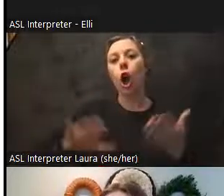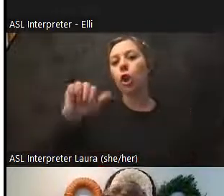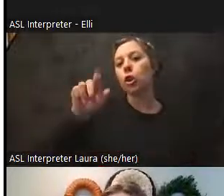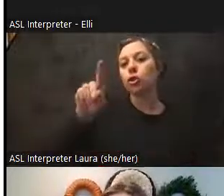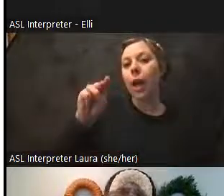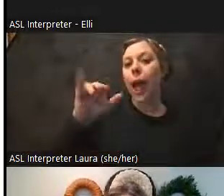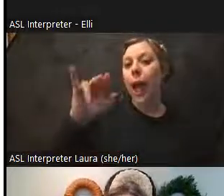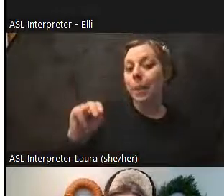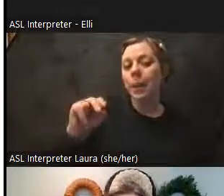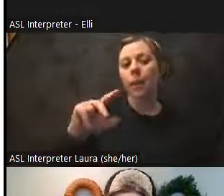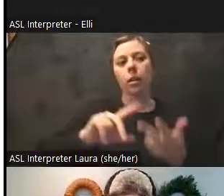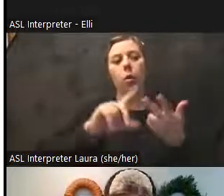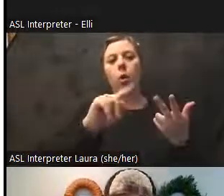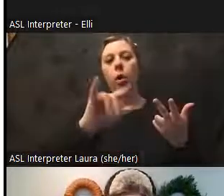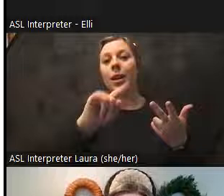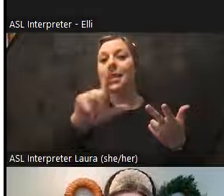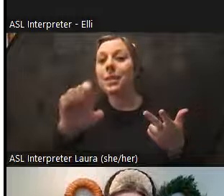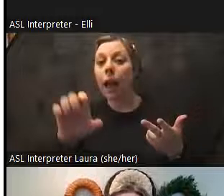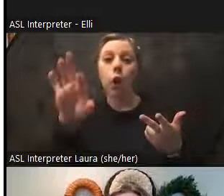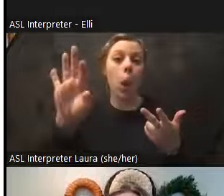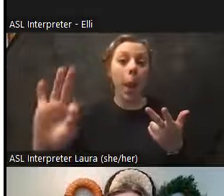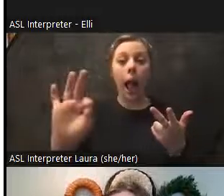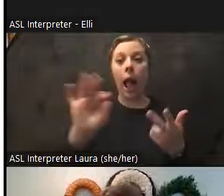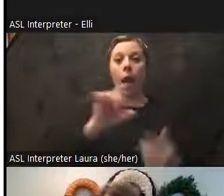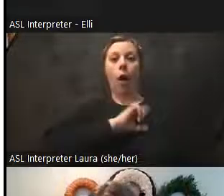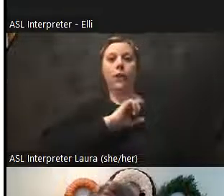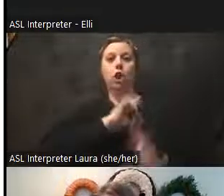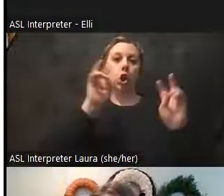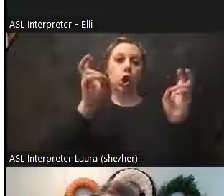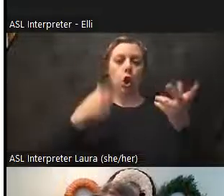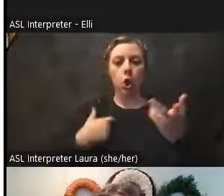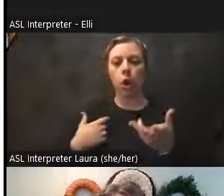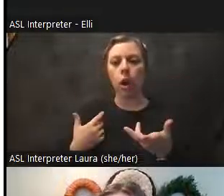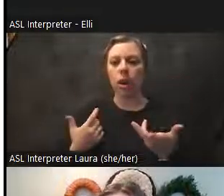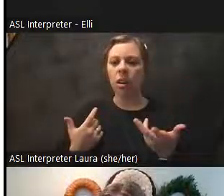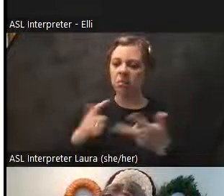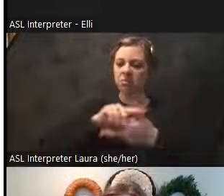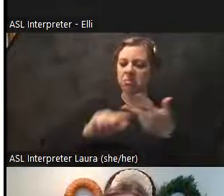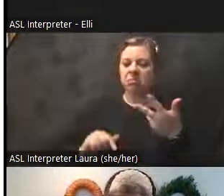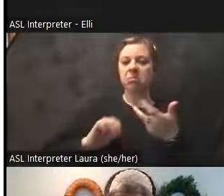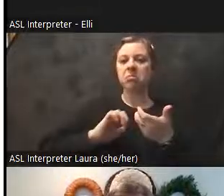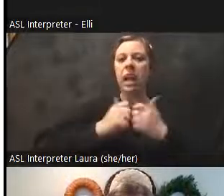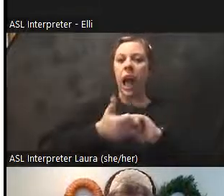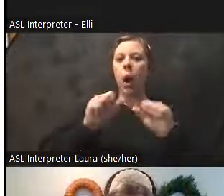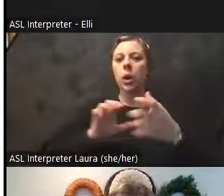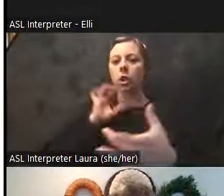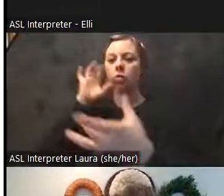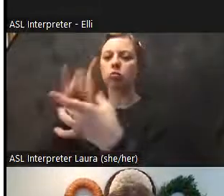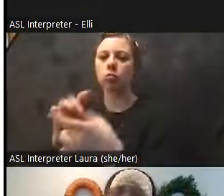do they really look like on a college campus? And then how can we help our students who might be experiencing